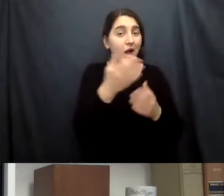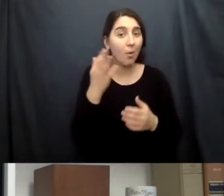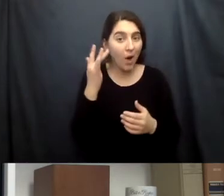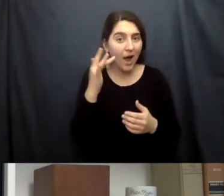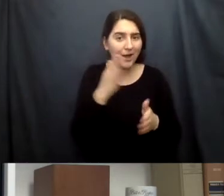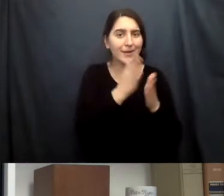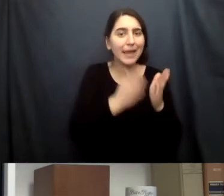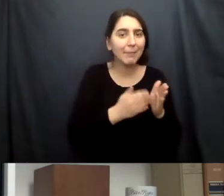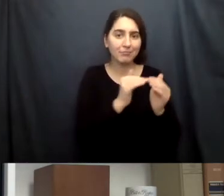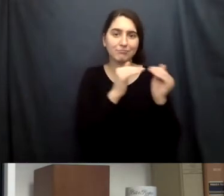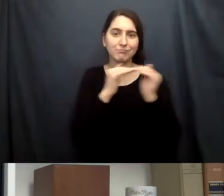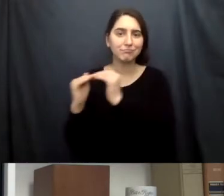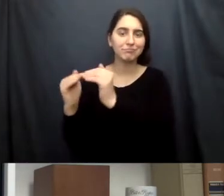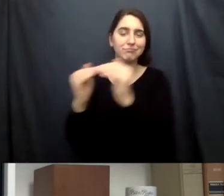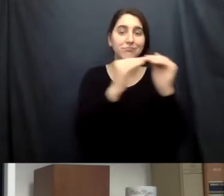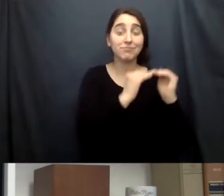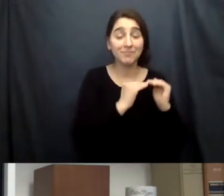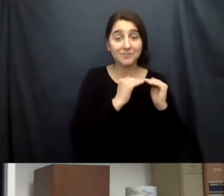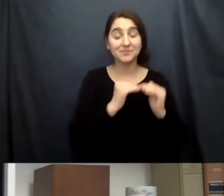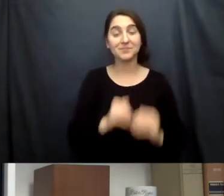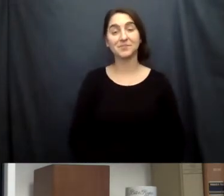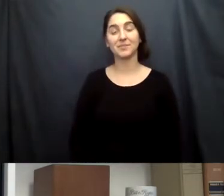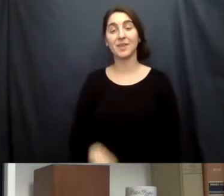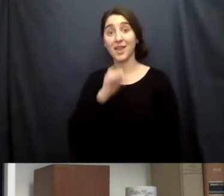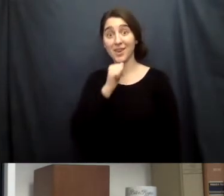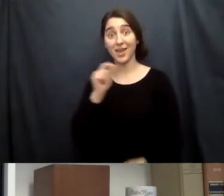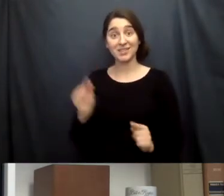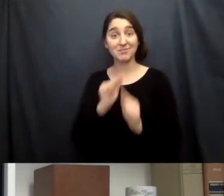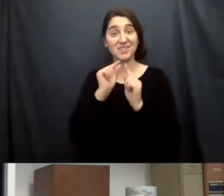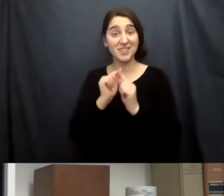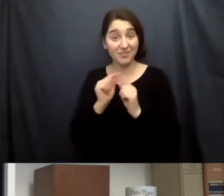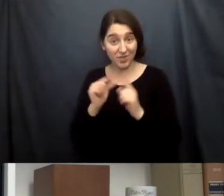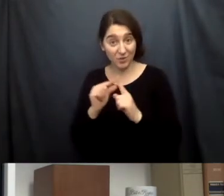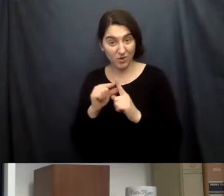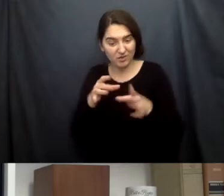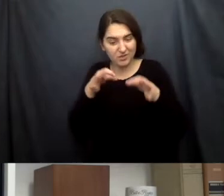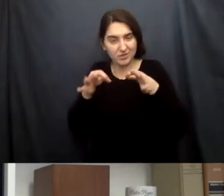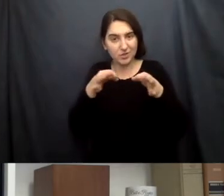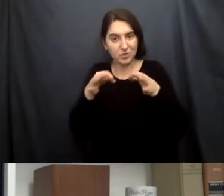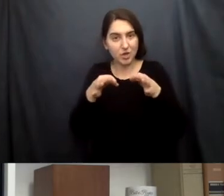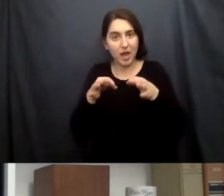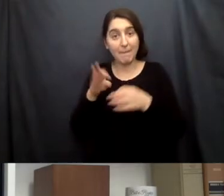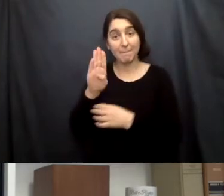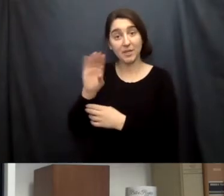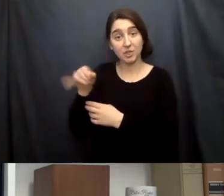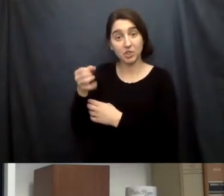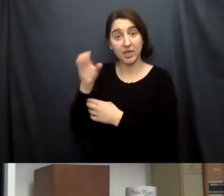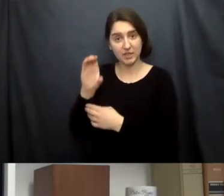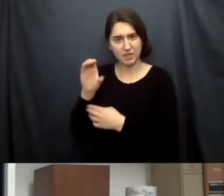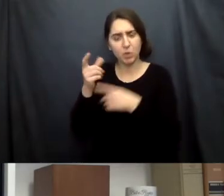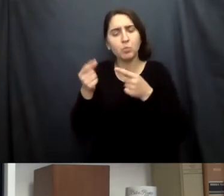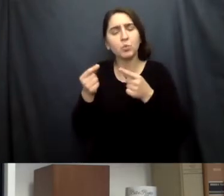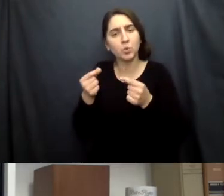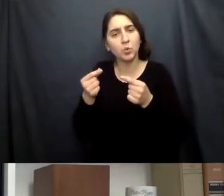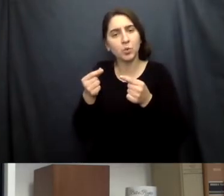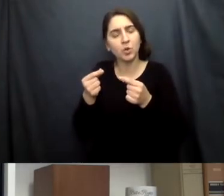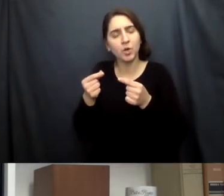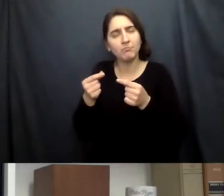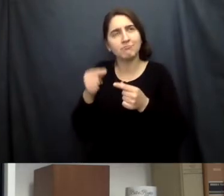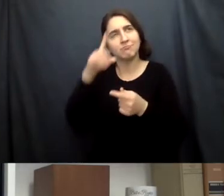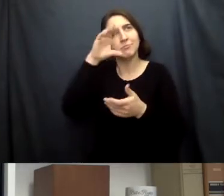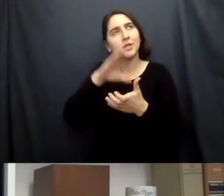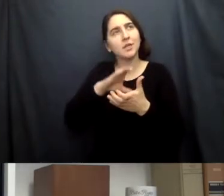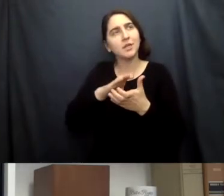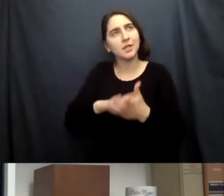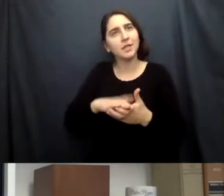a respectful engagement with our neighbors as our equals. Though I haven't used these exact words